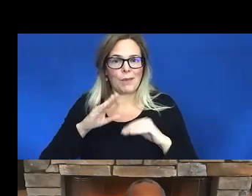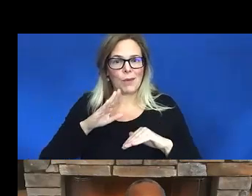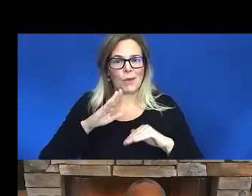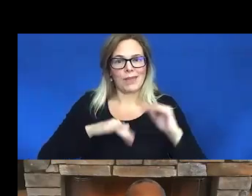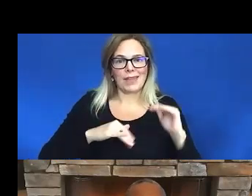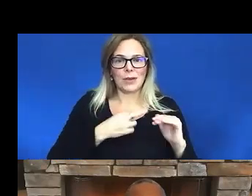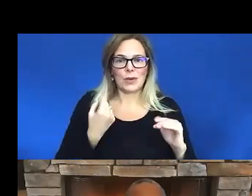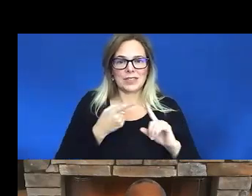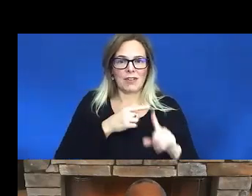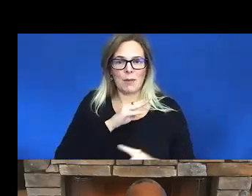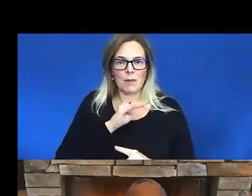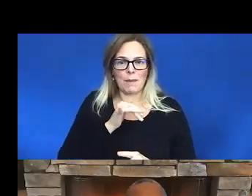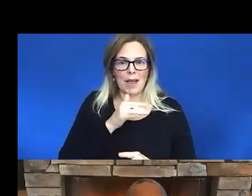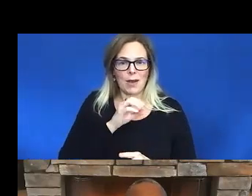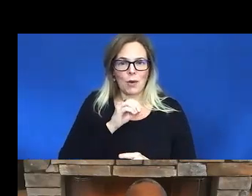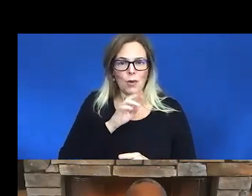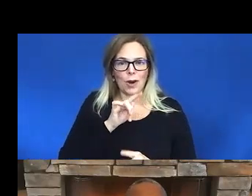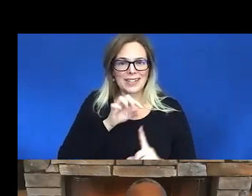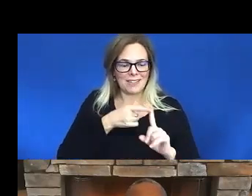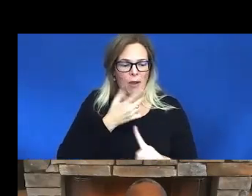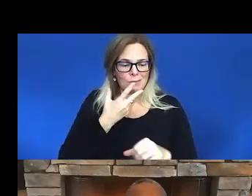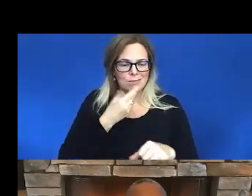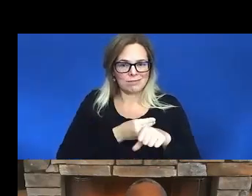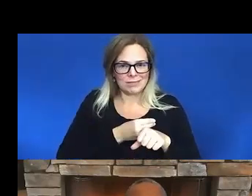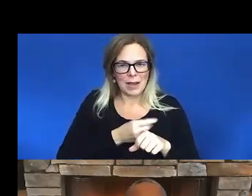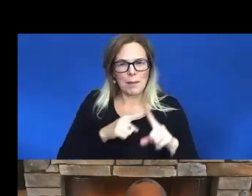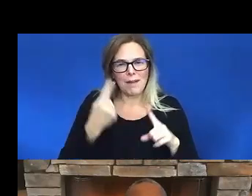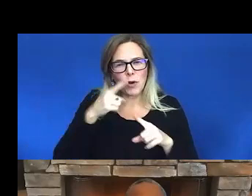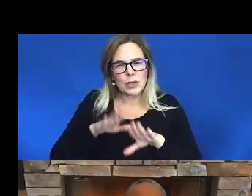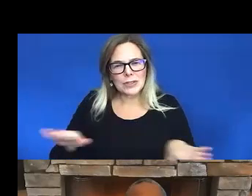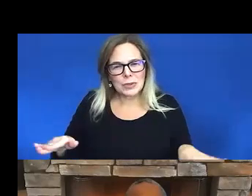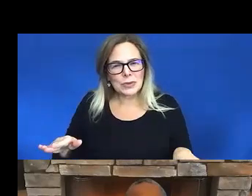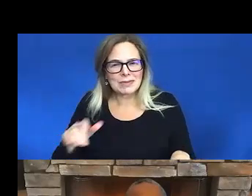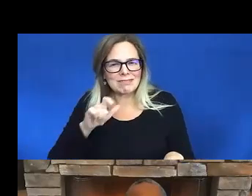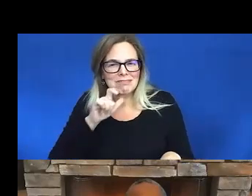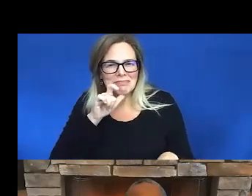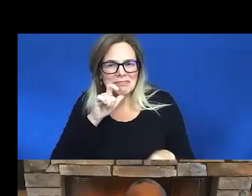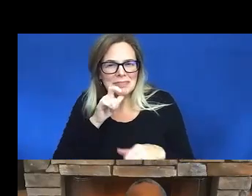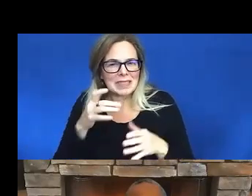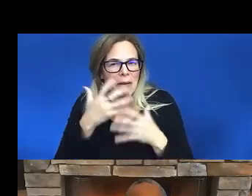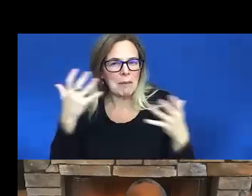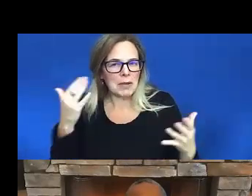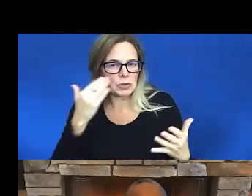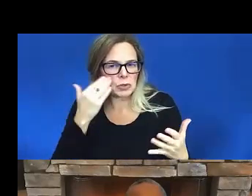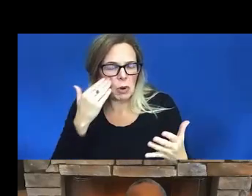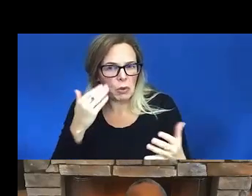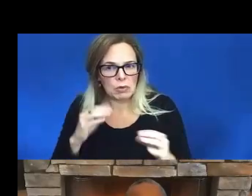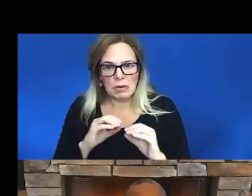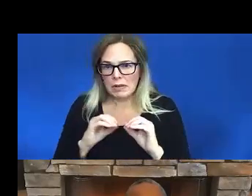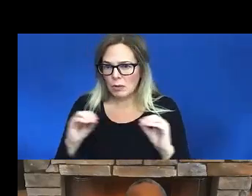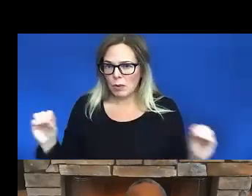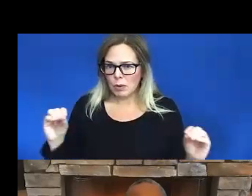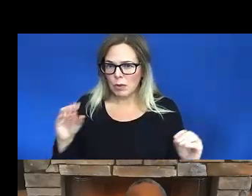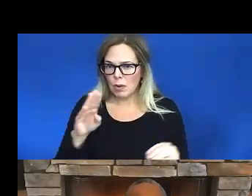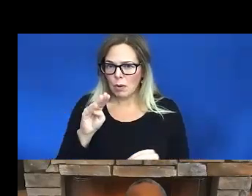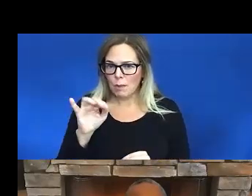vaccine. For children, I think there's less known about that. There were no myocarditis cases seen in the clinical trials